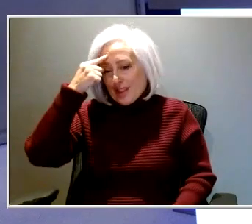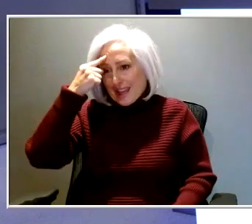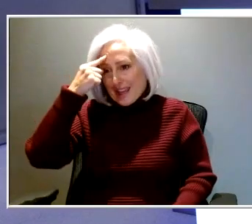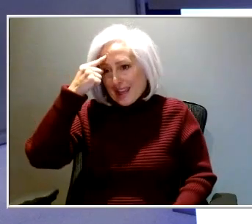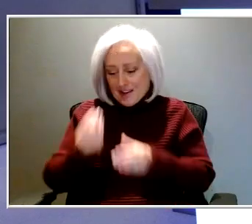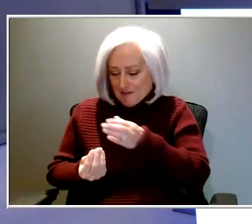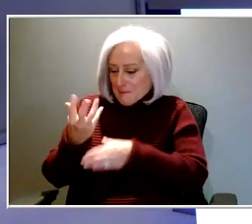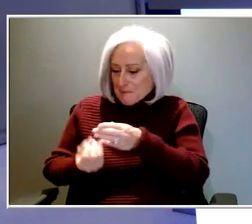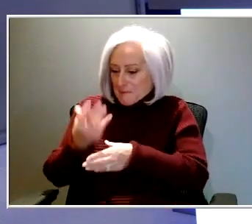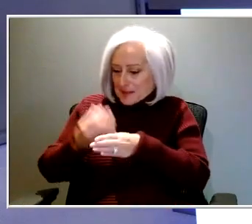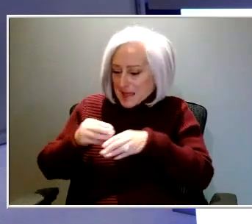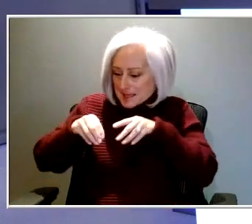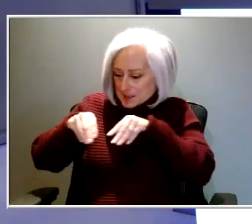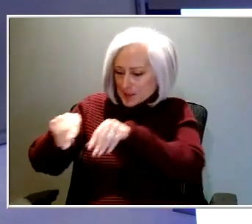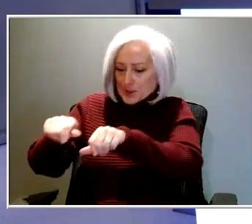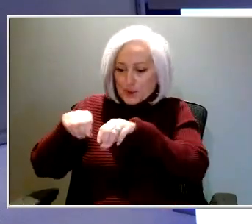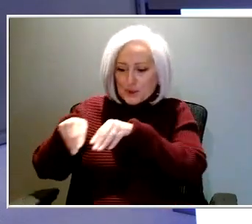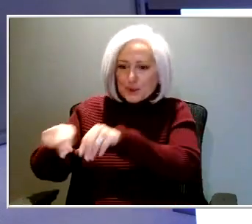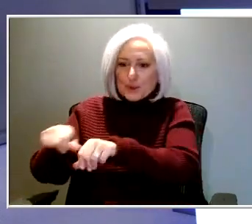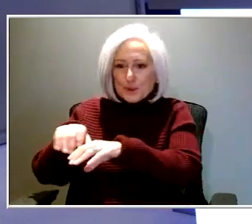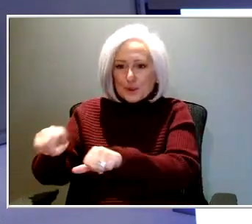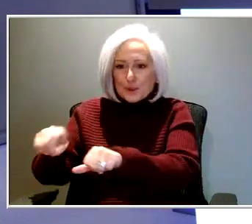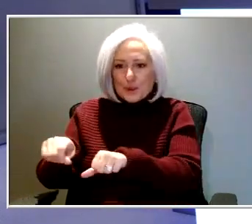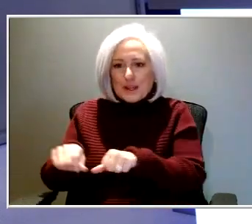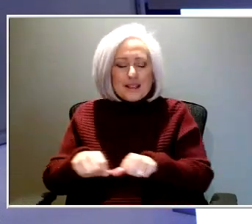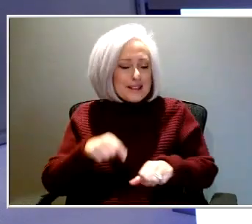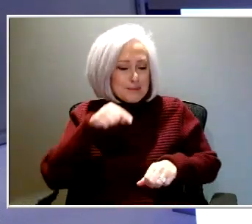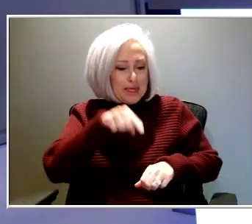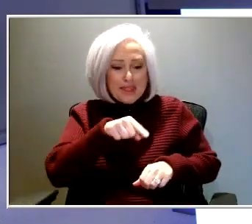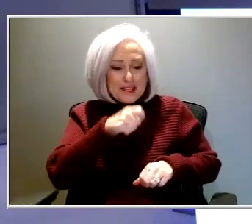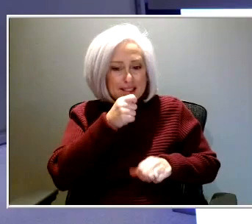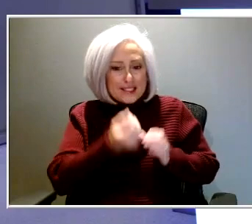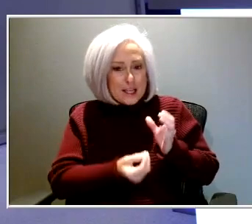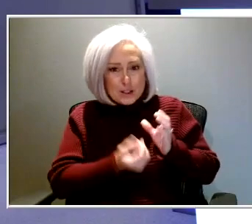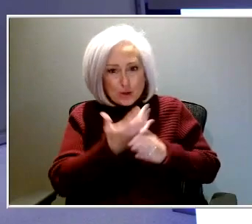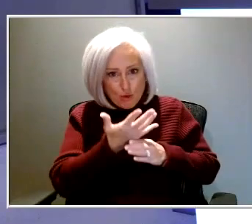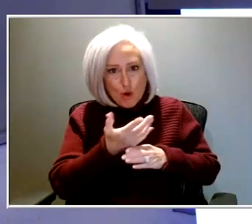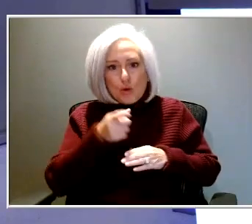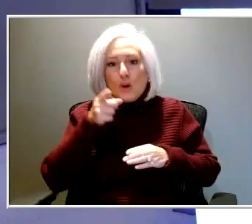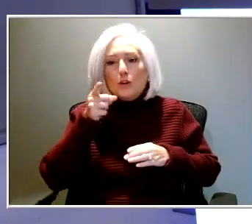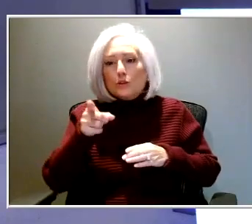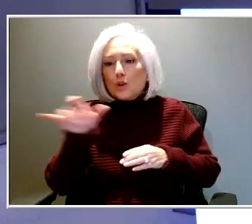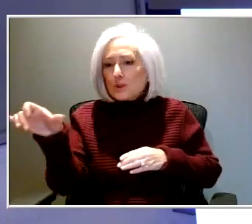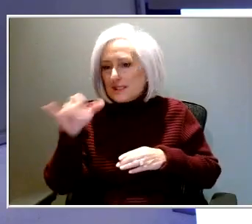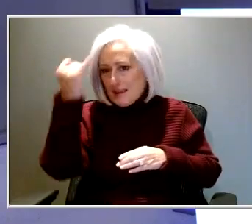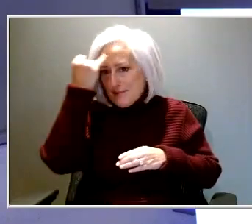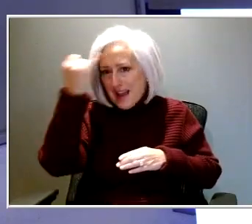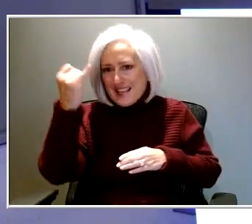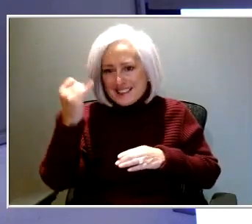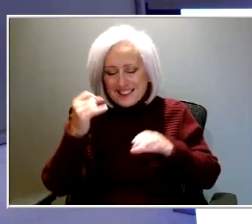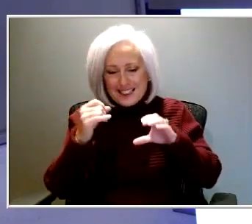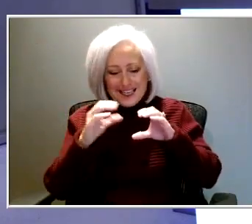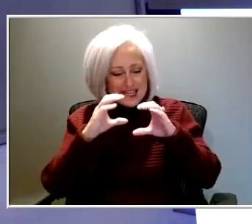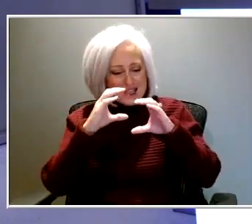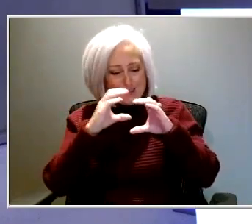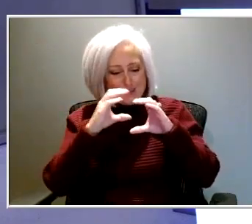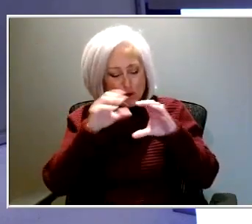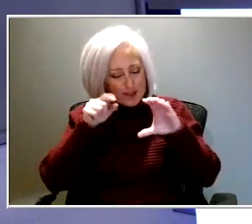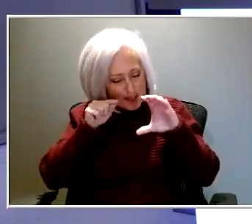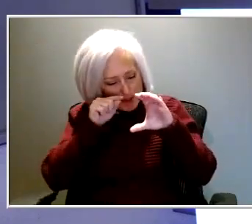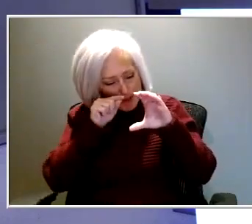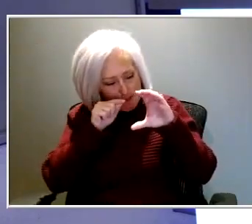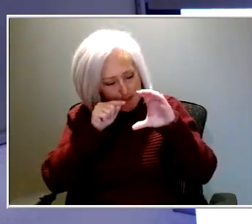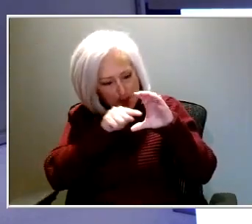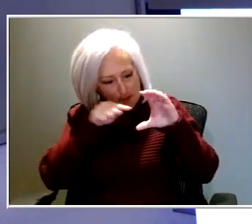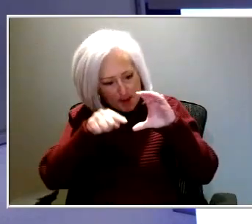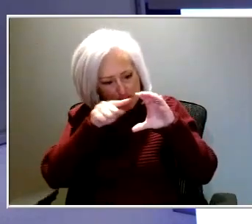Chen, I plant things and they don't grow, but you plant them like you plant them in the ground. What are these little seeds like? Explain those to me. The seeds